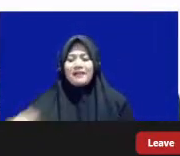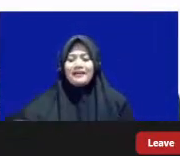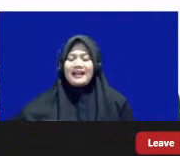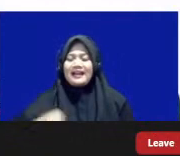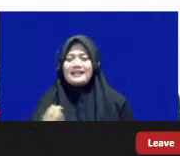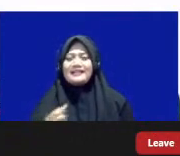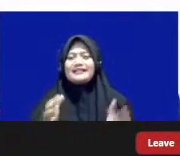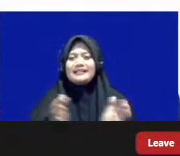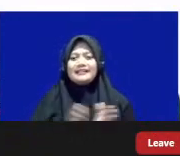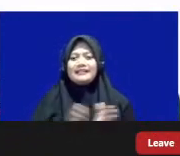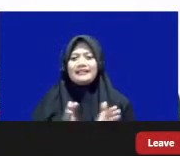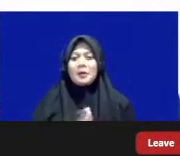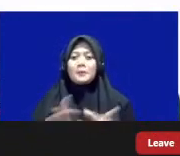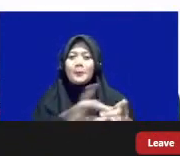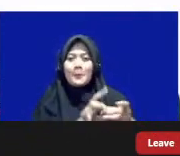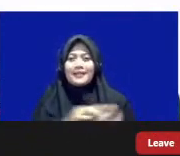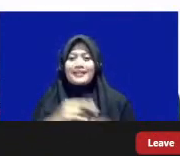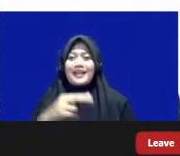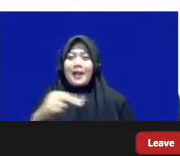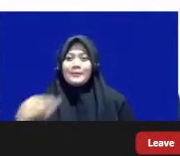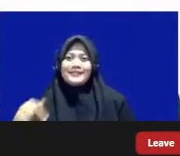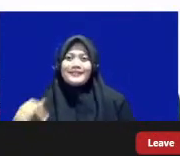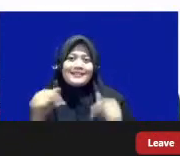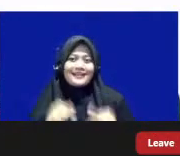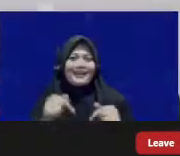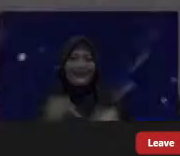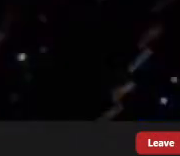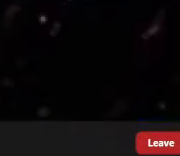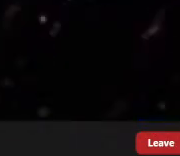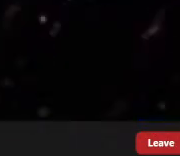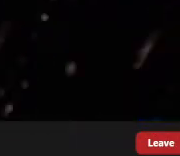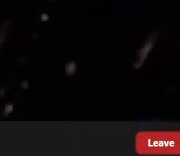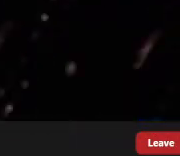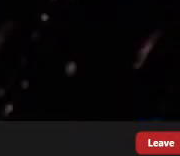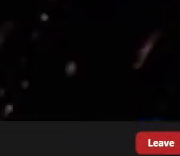WFP Indonesia. May we have the video first, please. So.